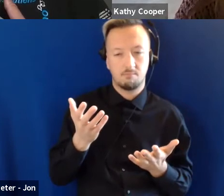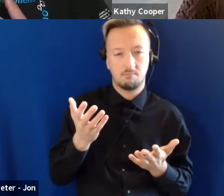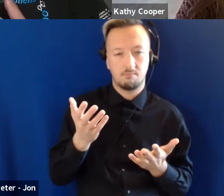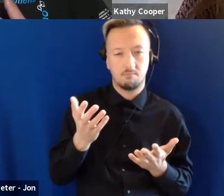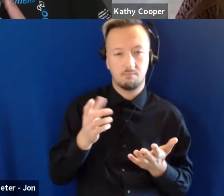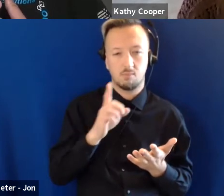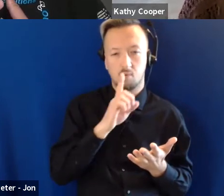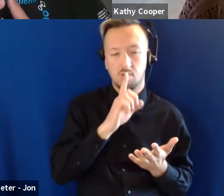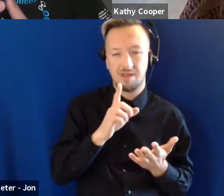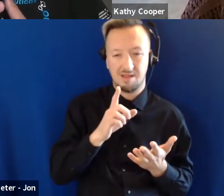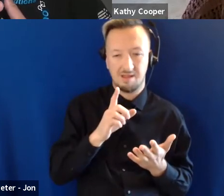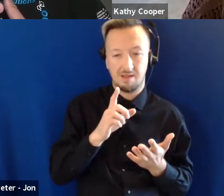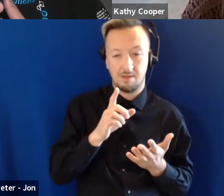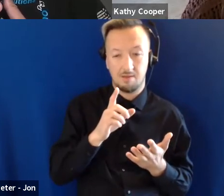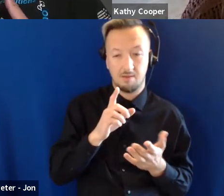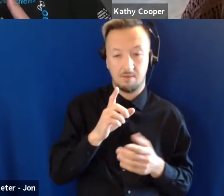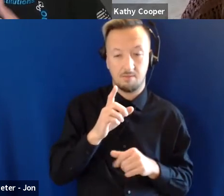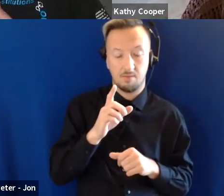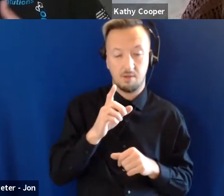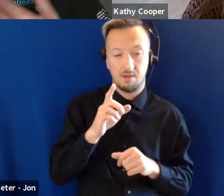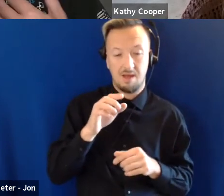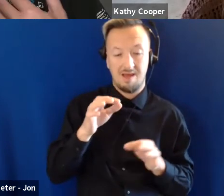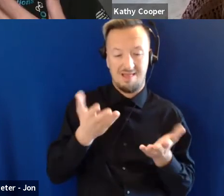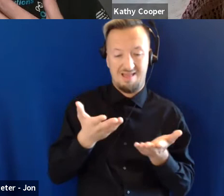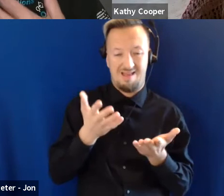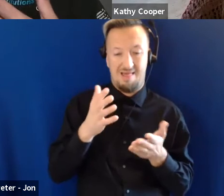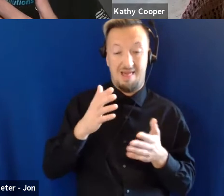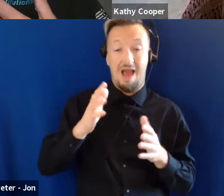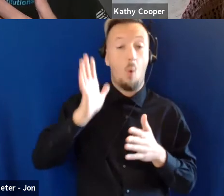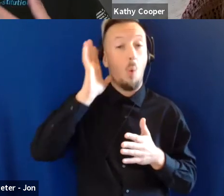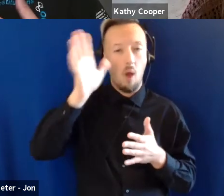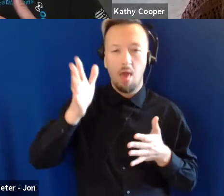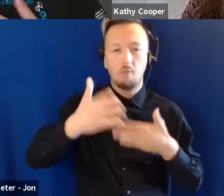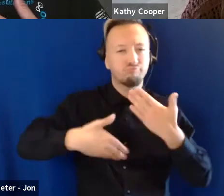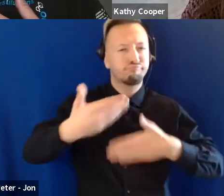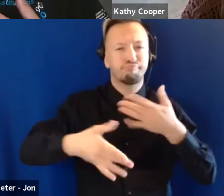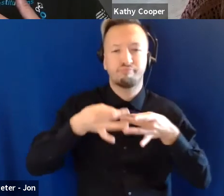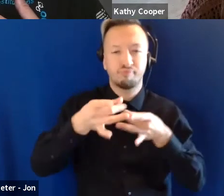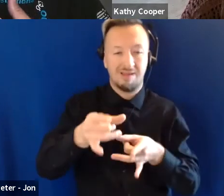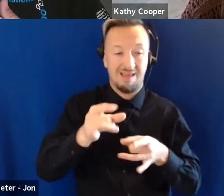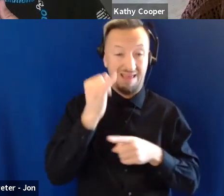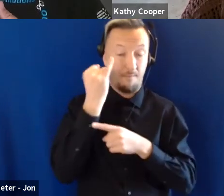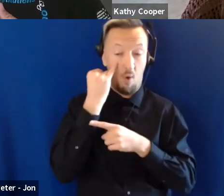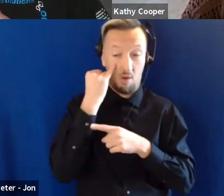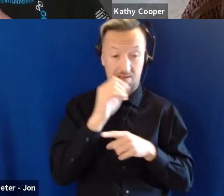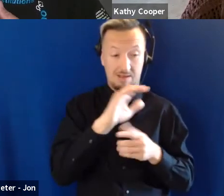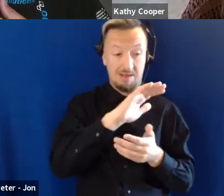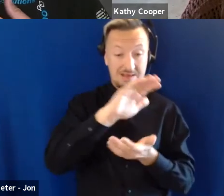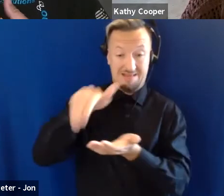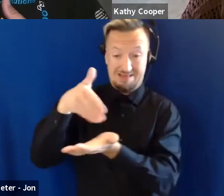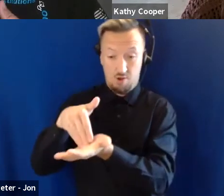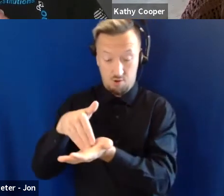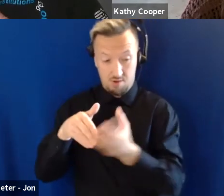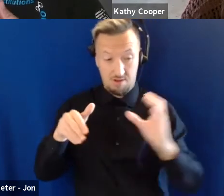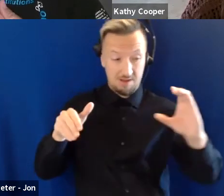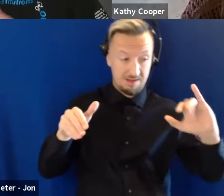that really things are going to work best if the centers and the SILC see themselves in a partnership. You know, if you have a center, if you